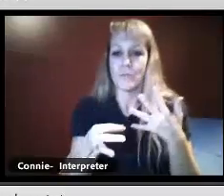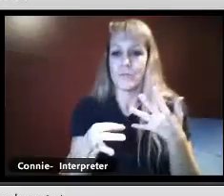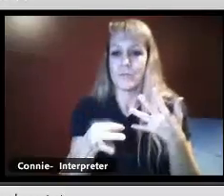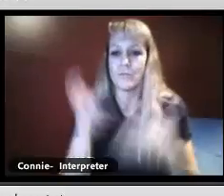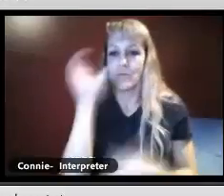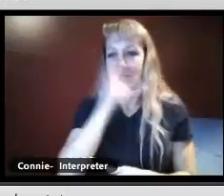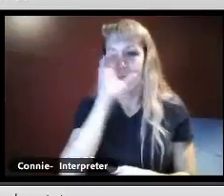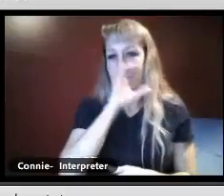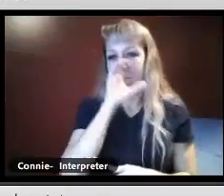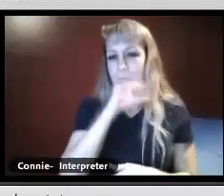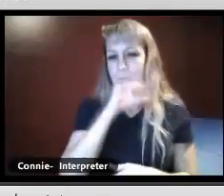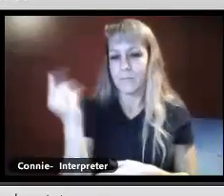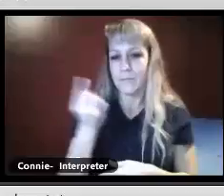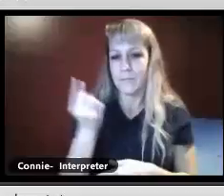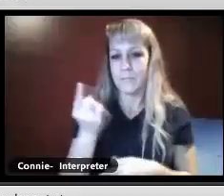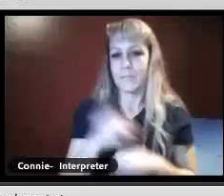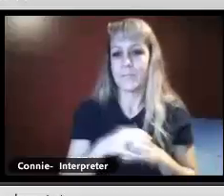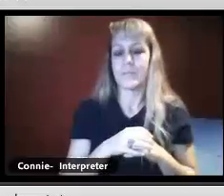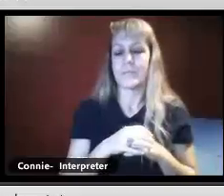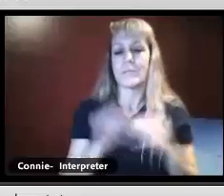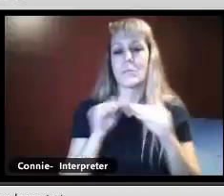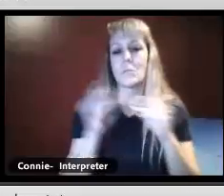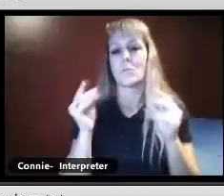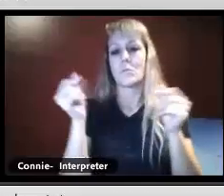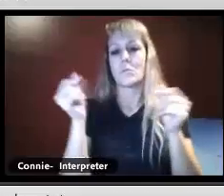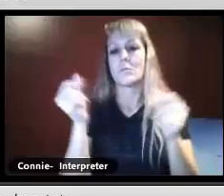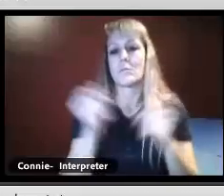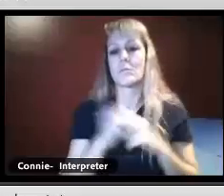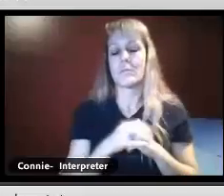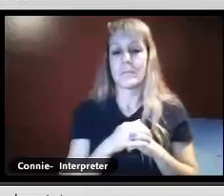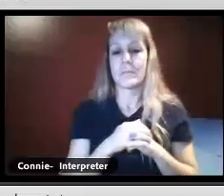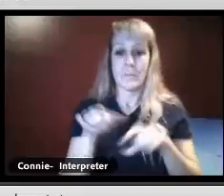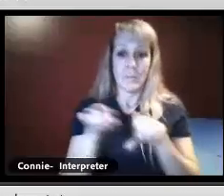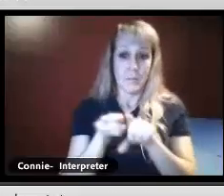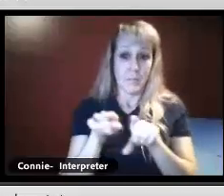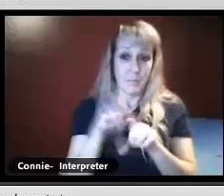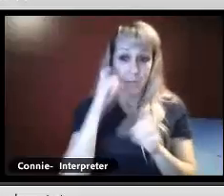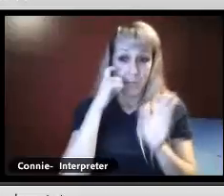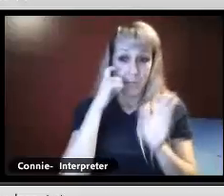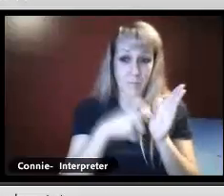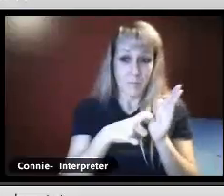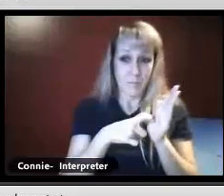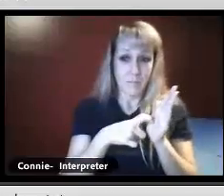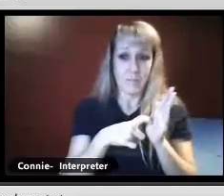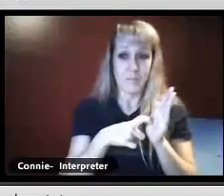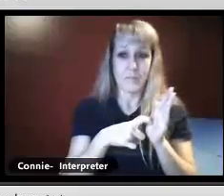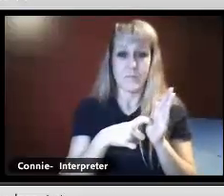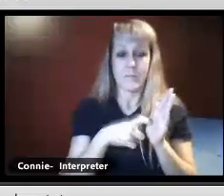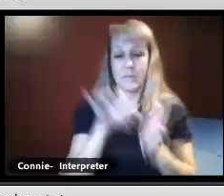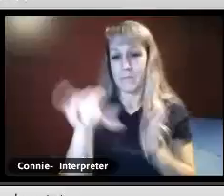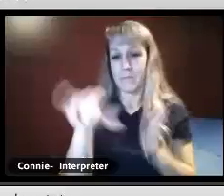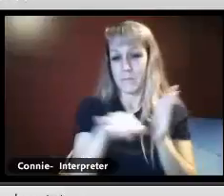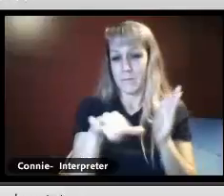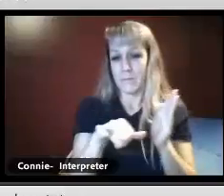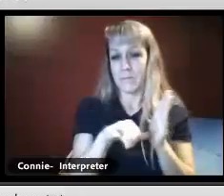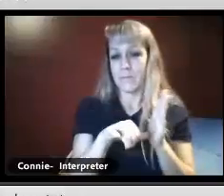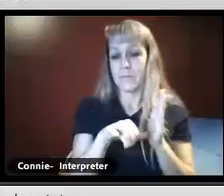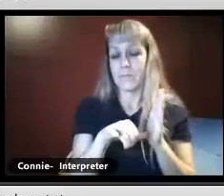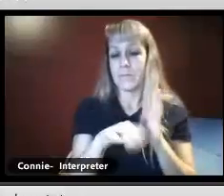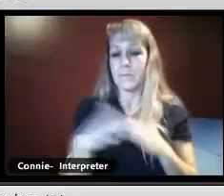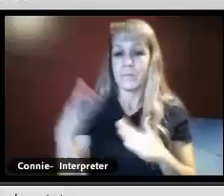something quickly. Also note, if you've gone to that page, at the very